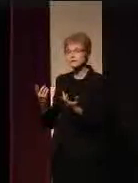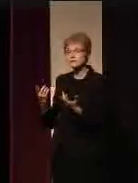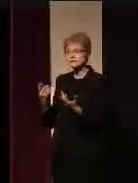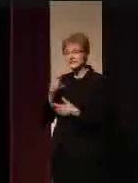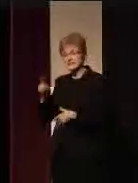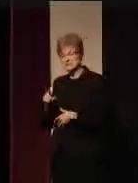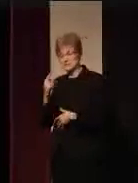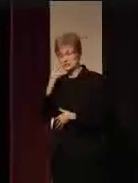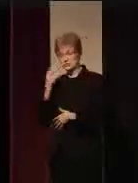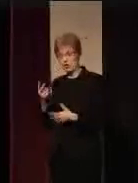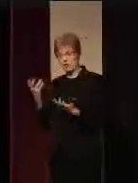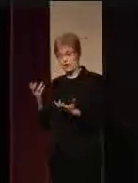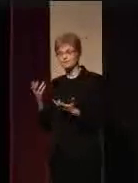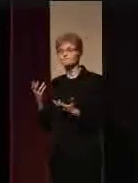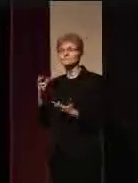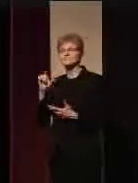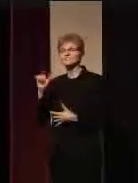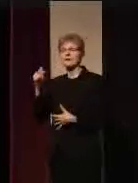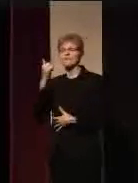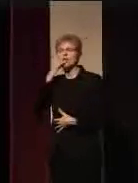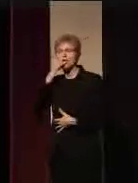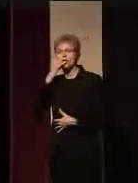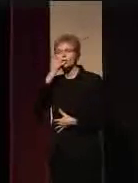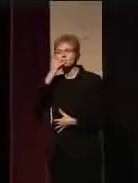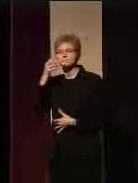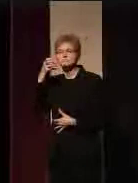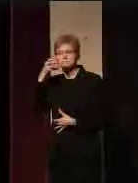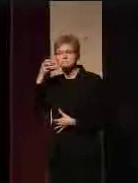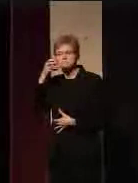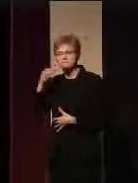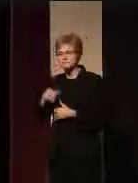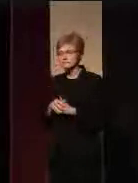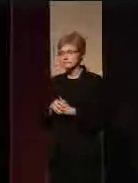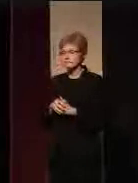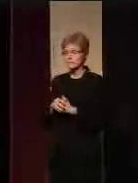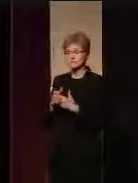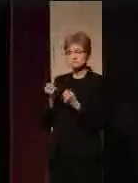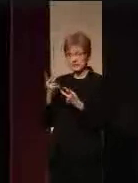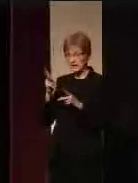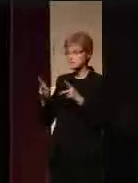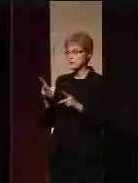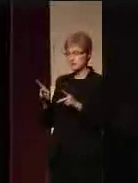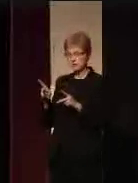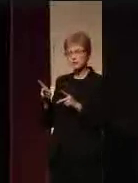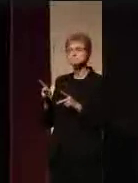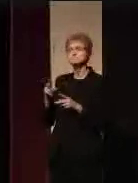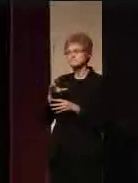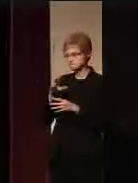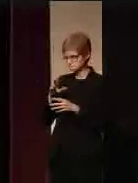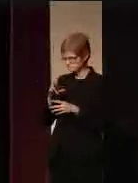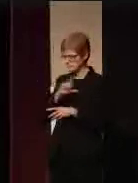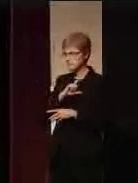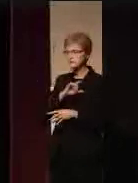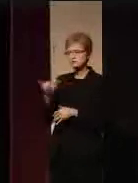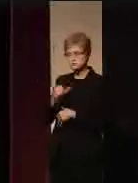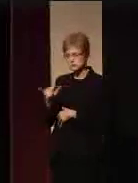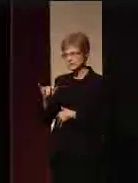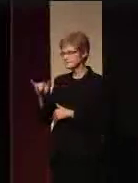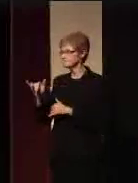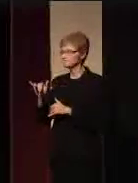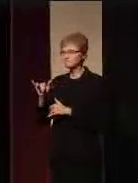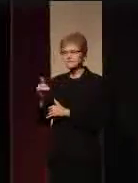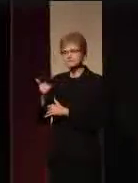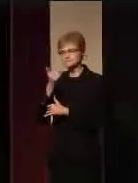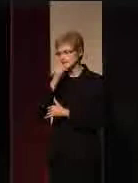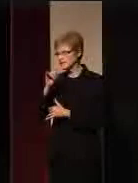was probably a cell phone. Many Americans, including police officers, make the same mistake Zimmerman did,